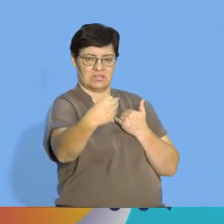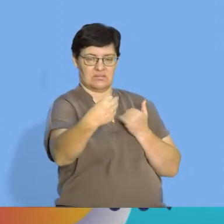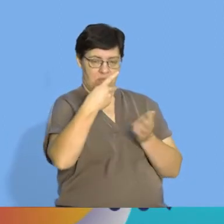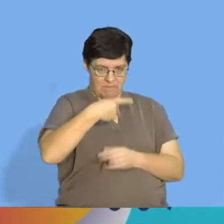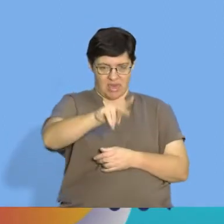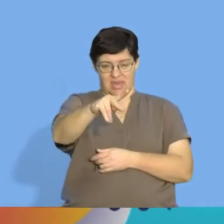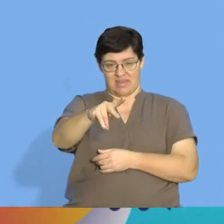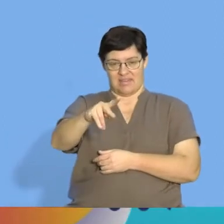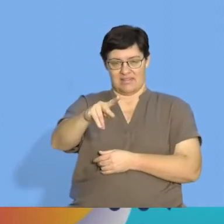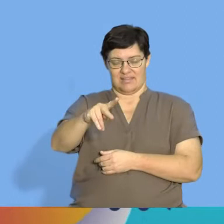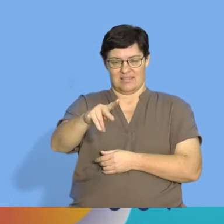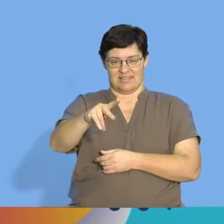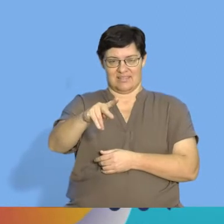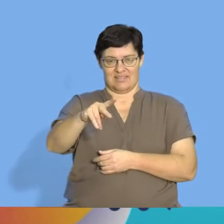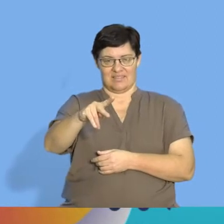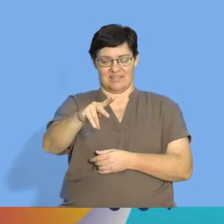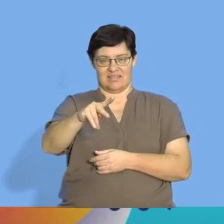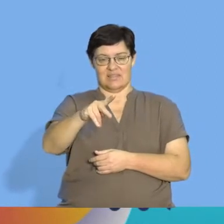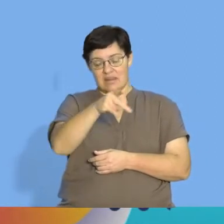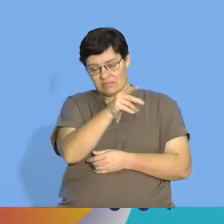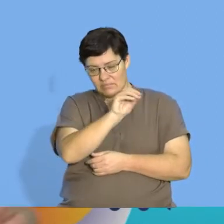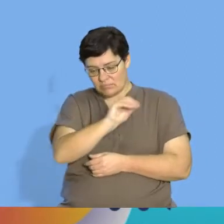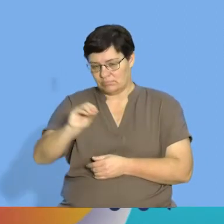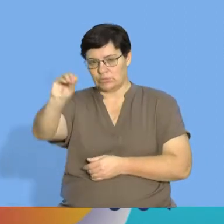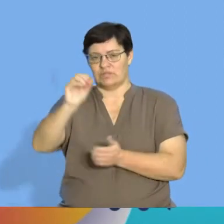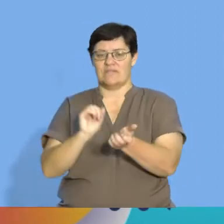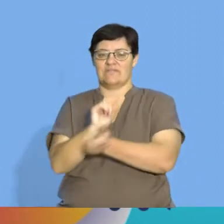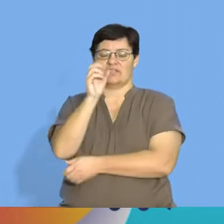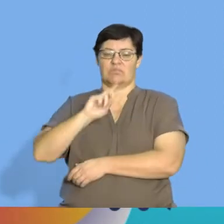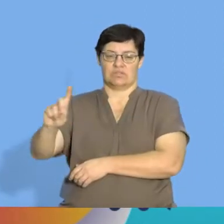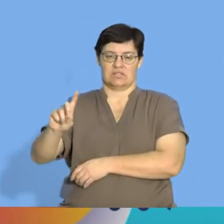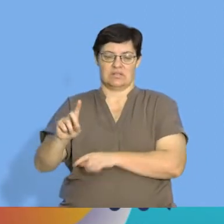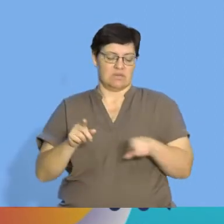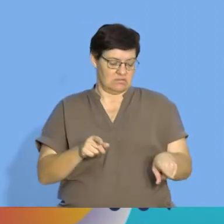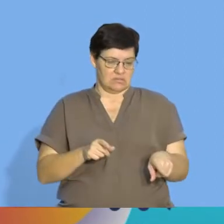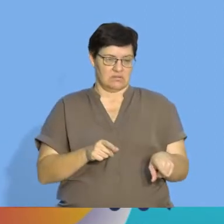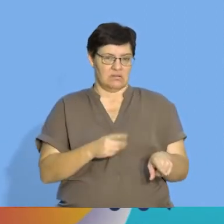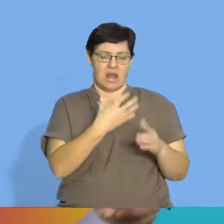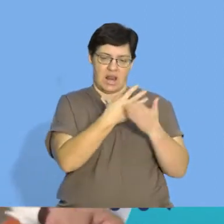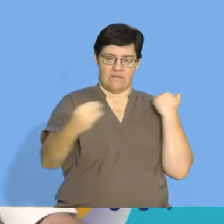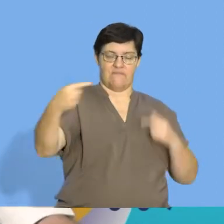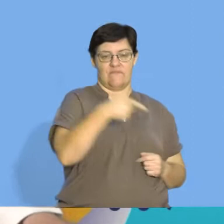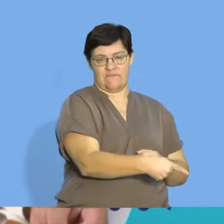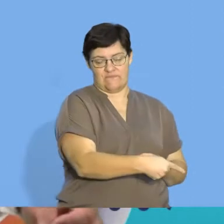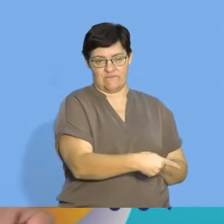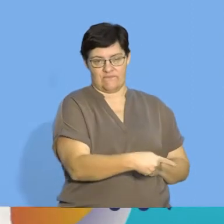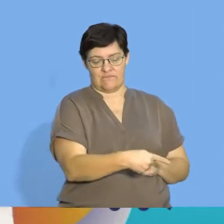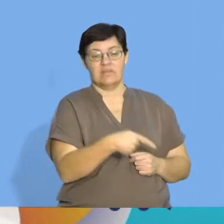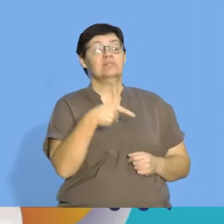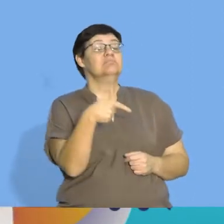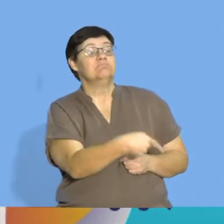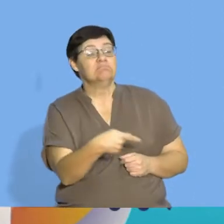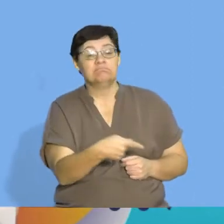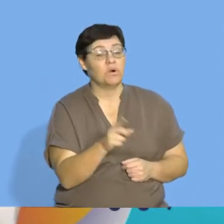taken out of my bank account and put it into a fixed deposit, thereby leaving our bank account.